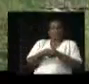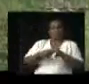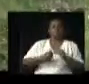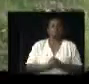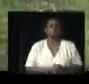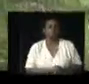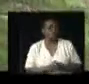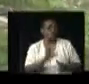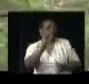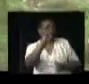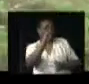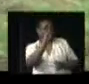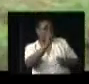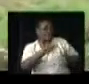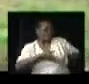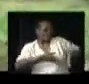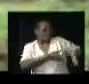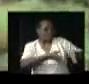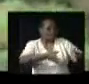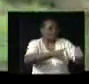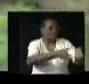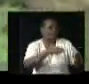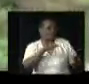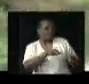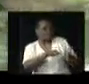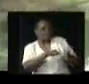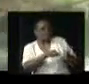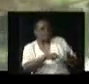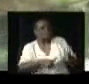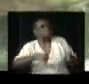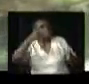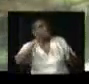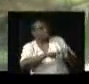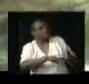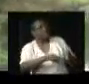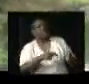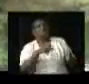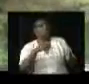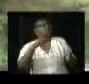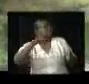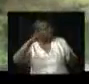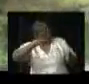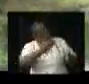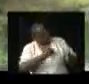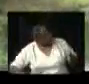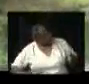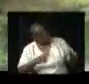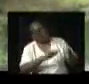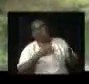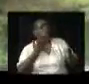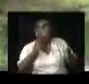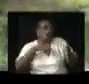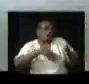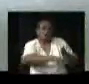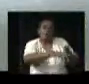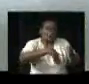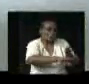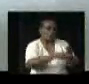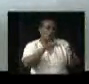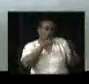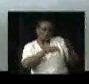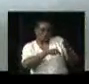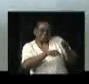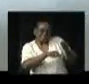Somersdex Creek is one of the many places known as a bad drainage. Because of illegal constructions on the